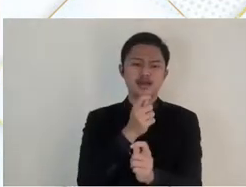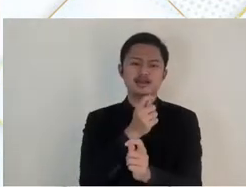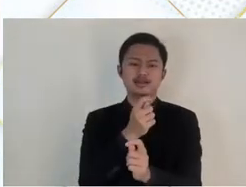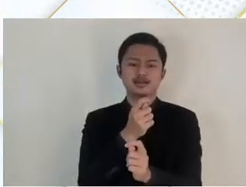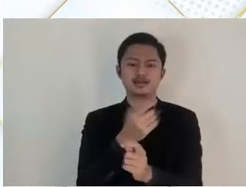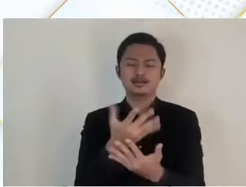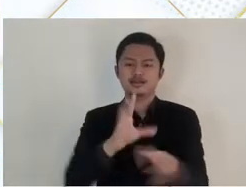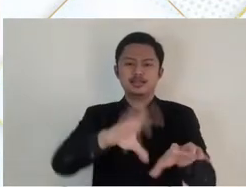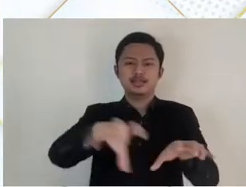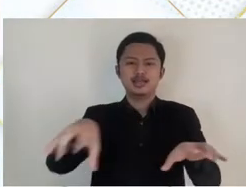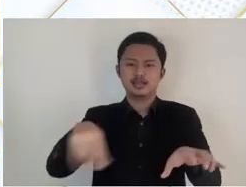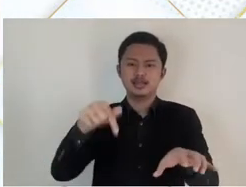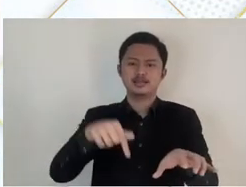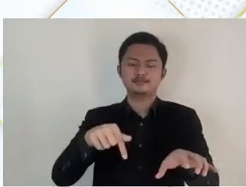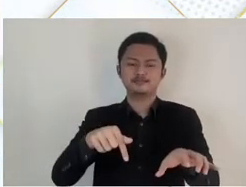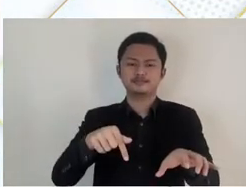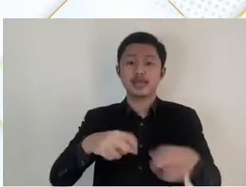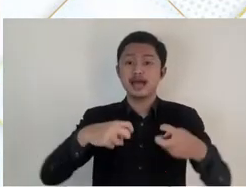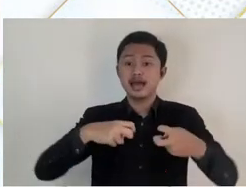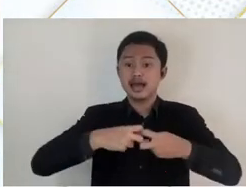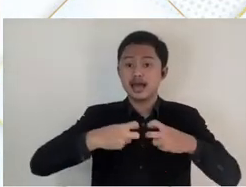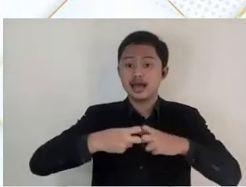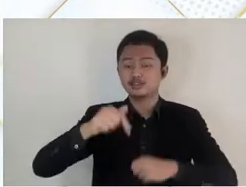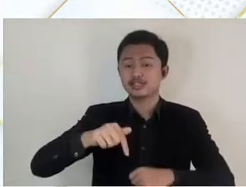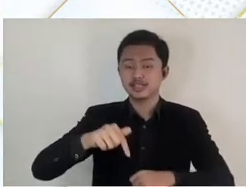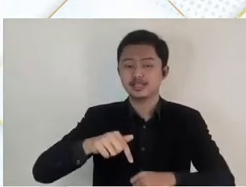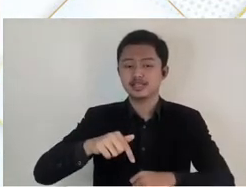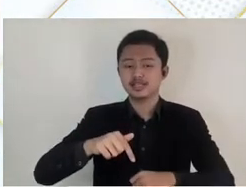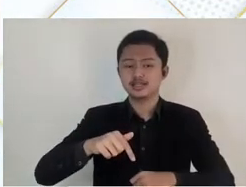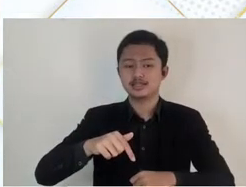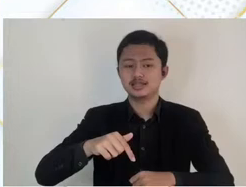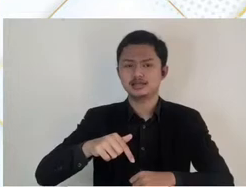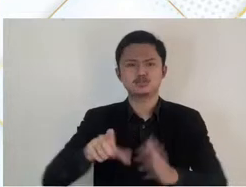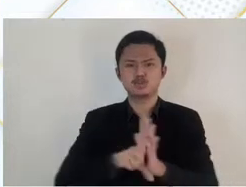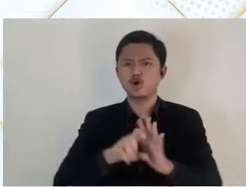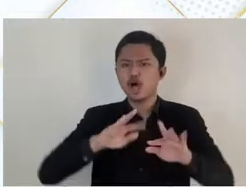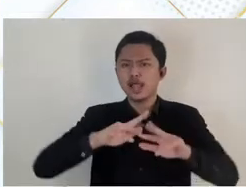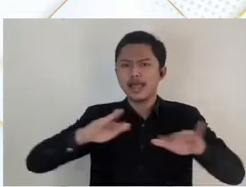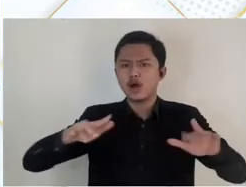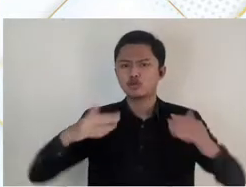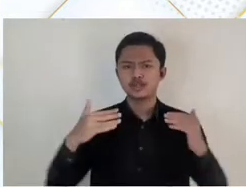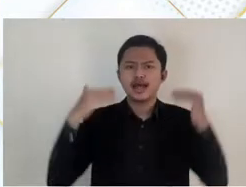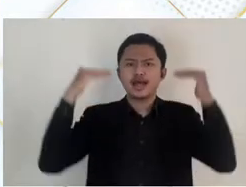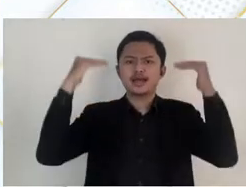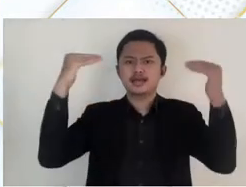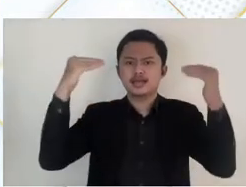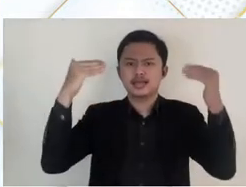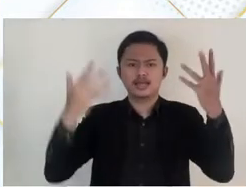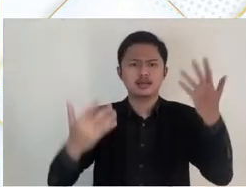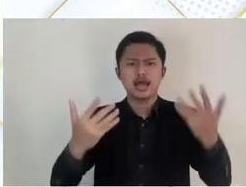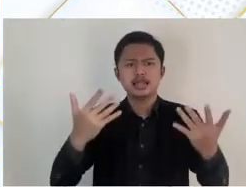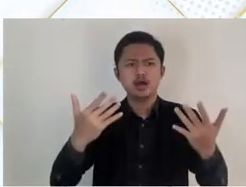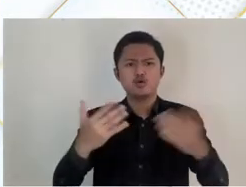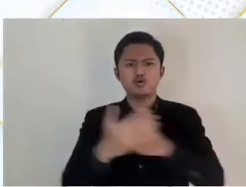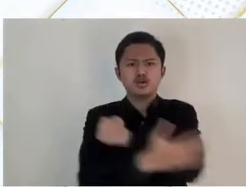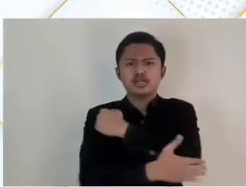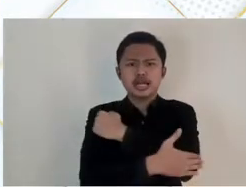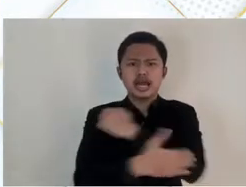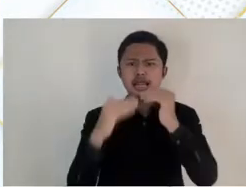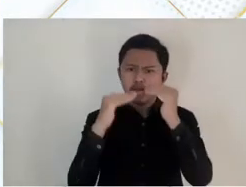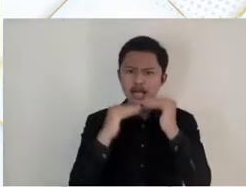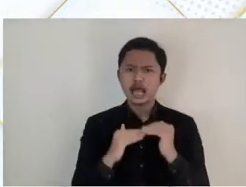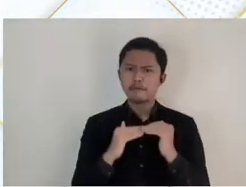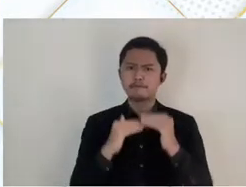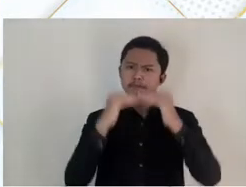region. In this case, the volume of seawater will rise every year, which is predicted to sink some of the countries in the region.